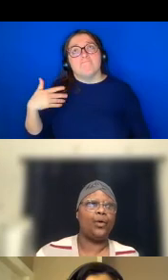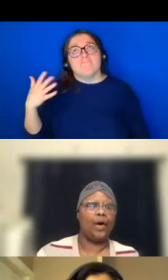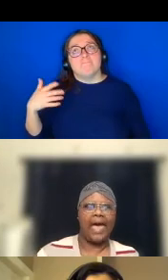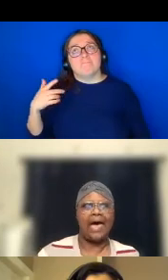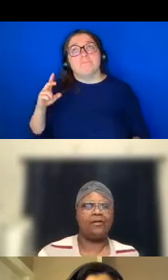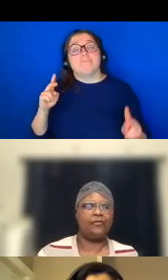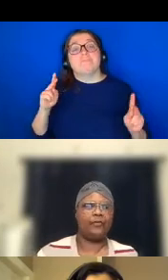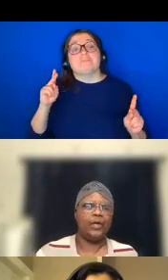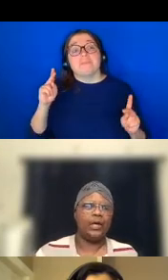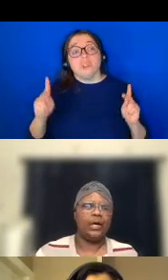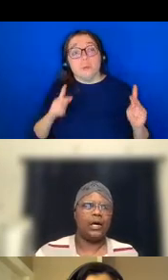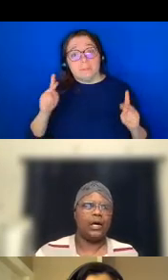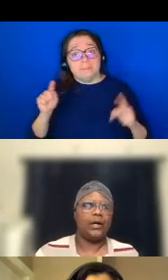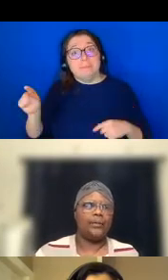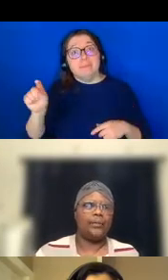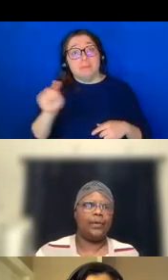people have